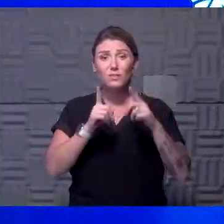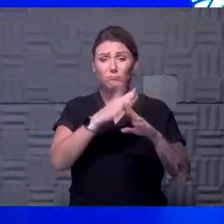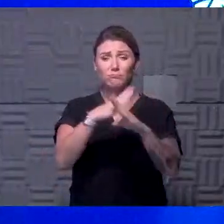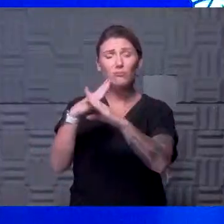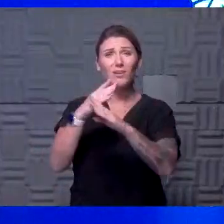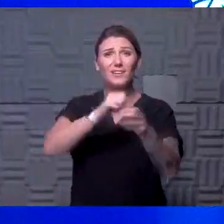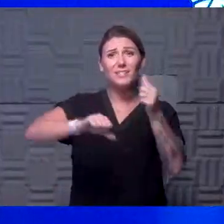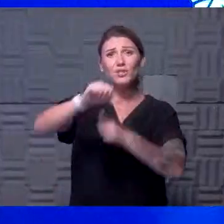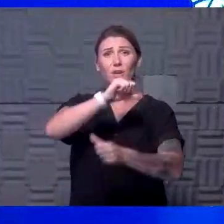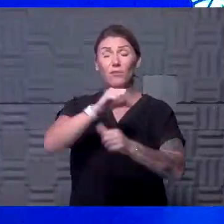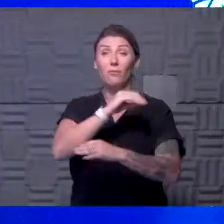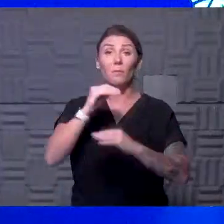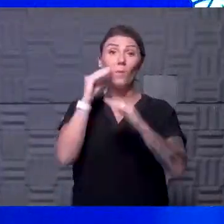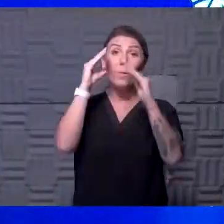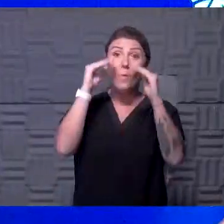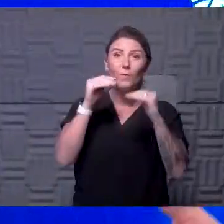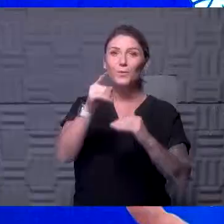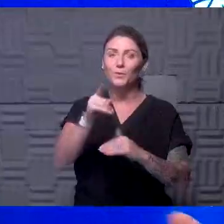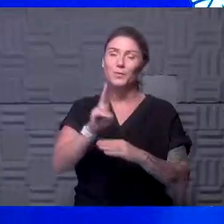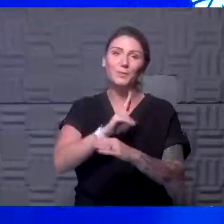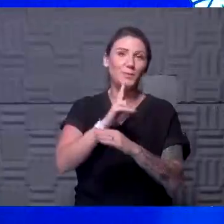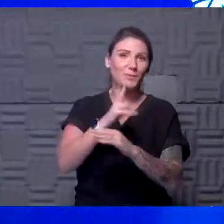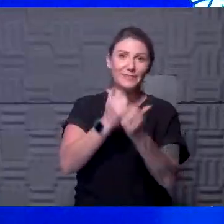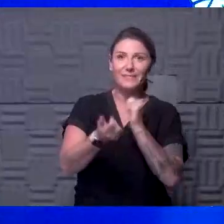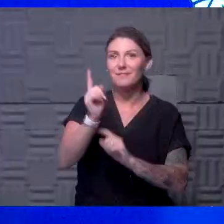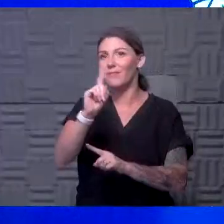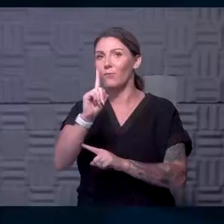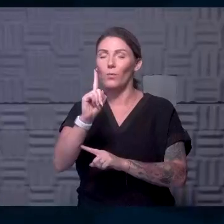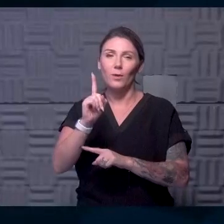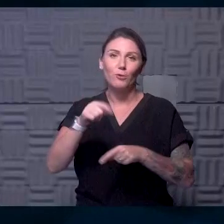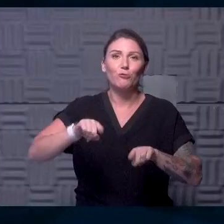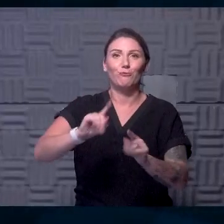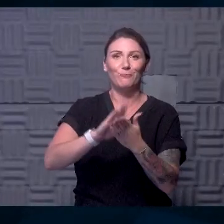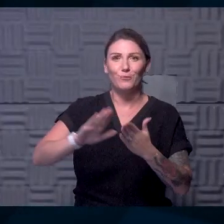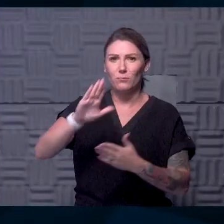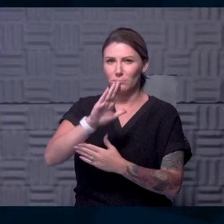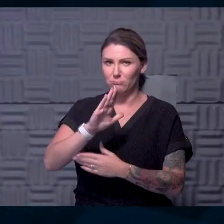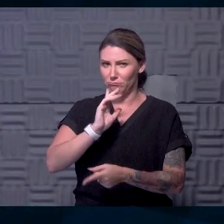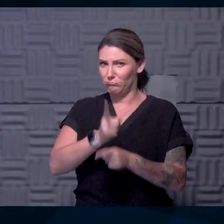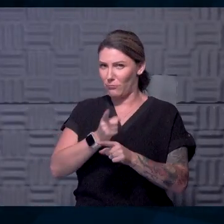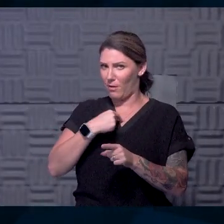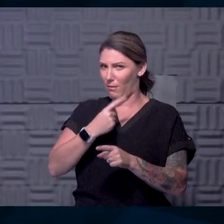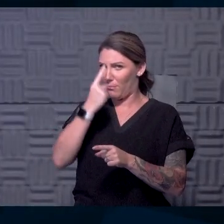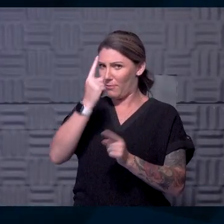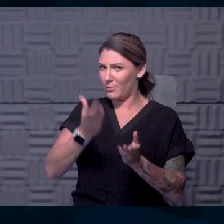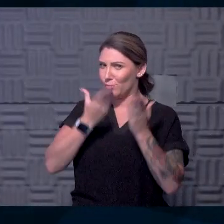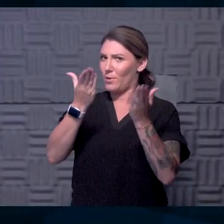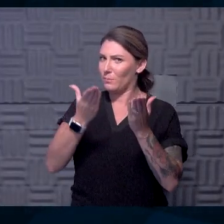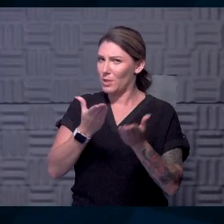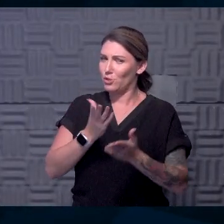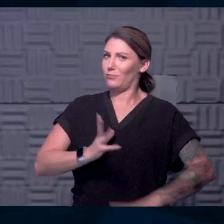say, hopefully, I mean, you'll be wearing it everywhere on the campus as well. I think that is the recommendation officially.